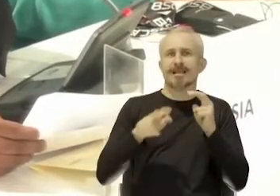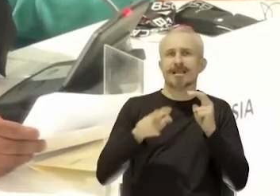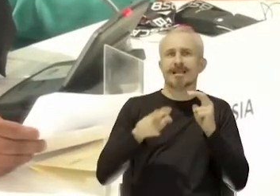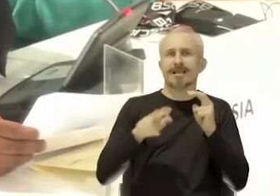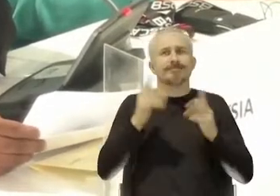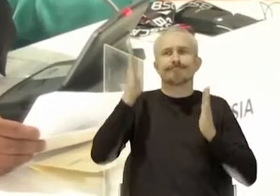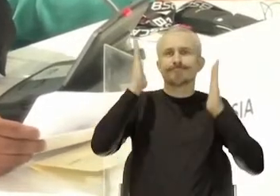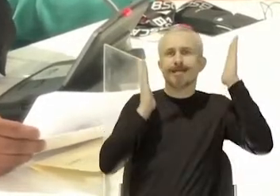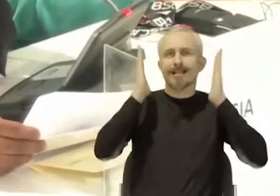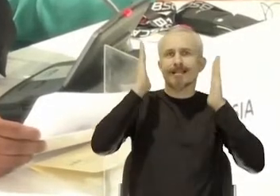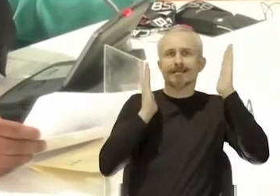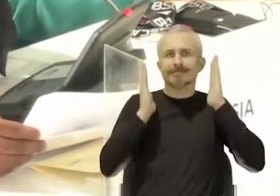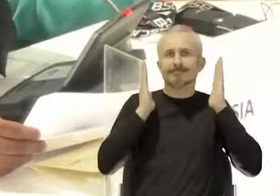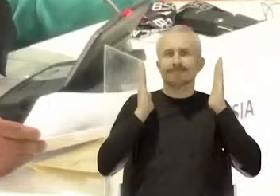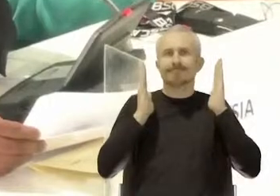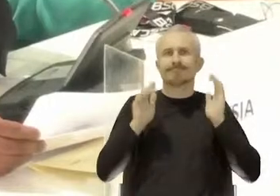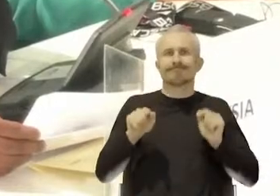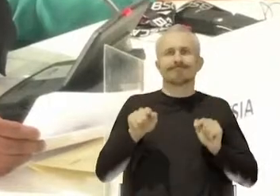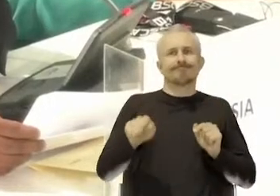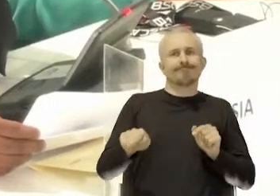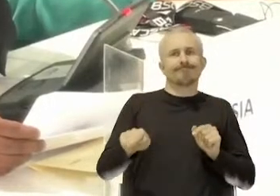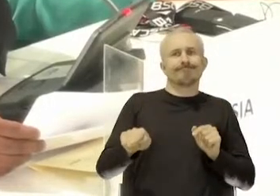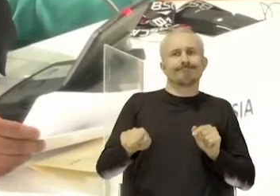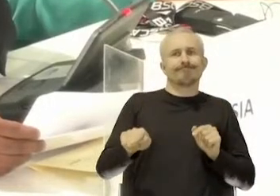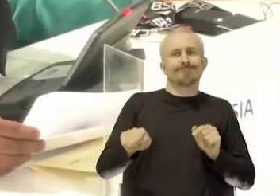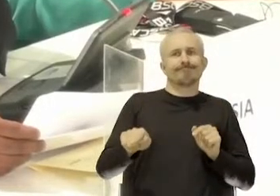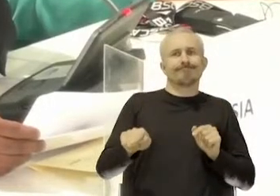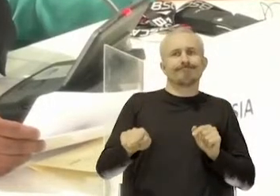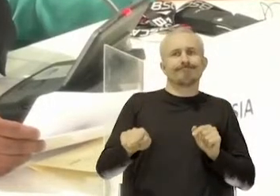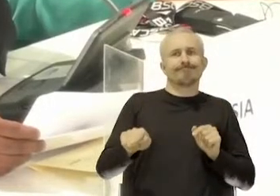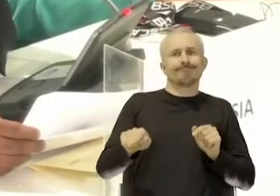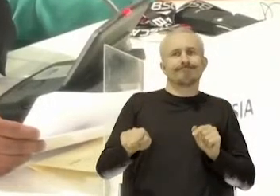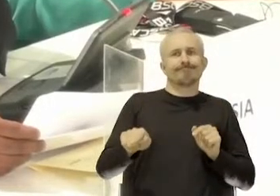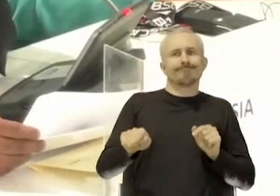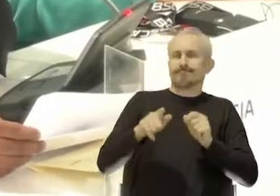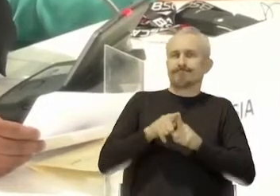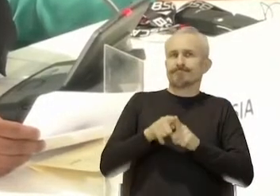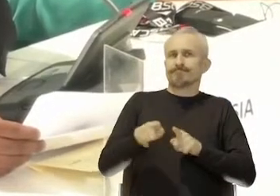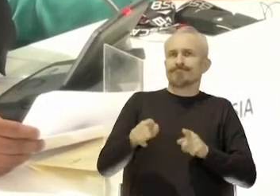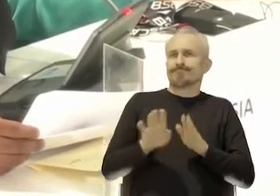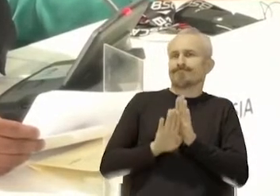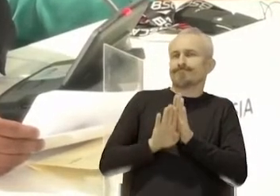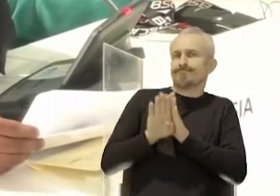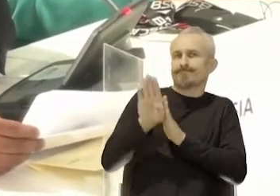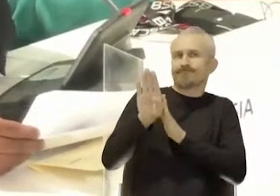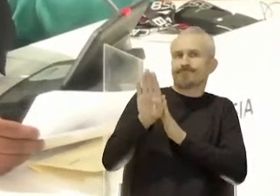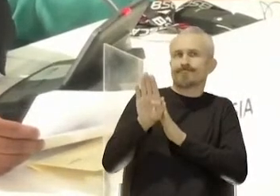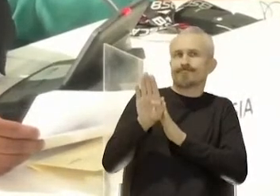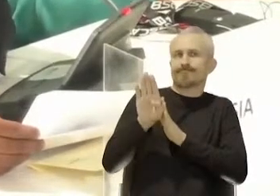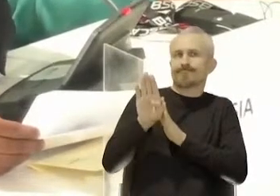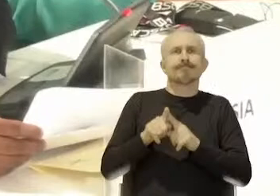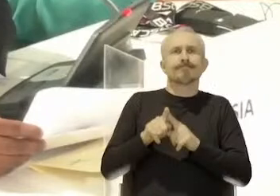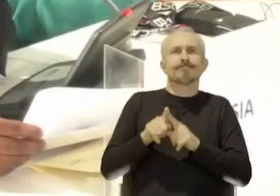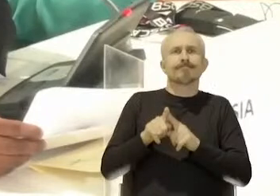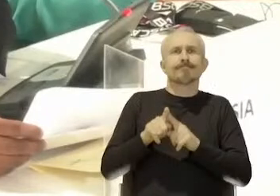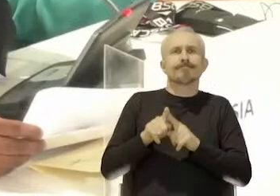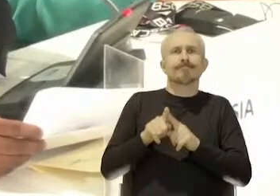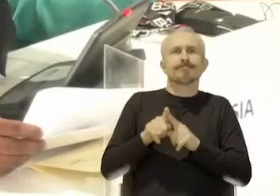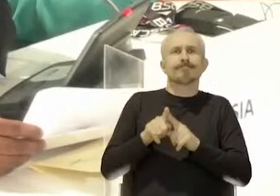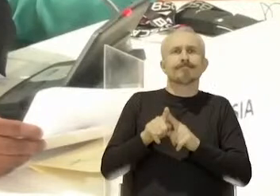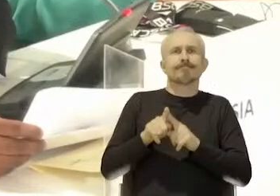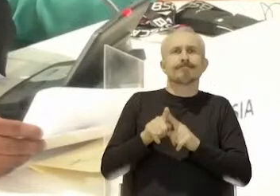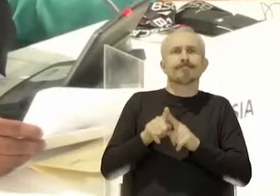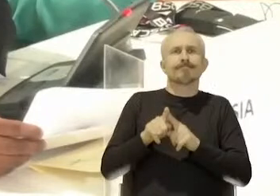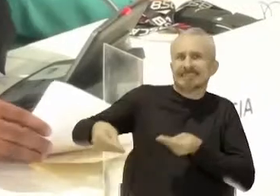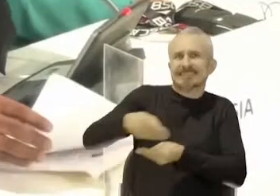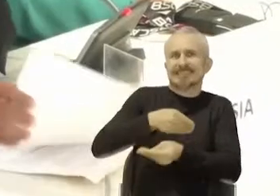stakeholder industry players, environmental organizations, and academia will work hand in hand to achieve this and